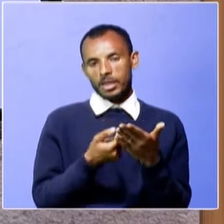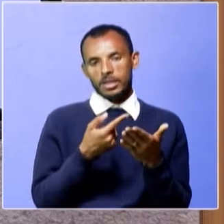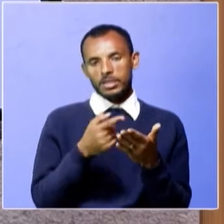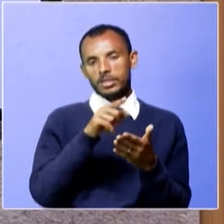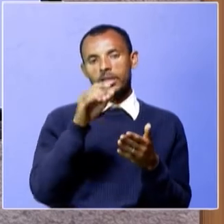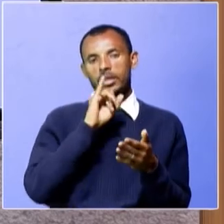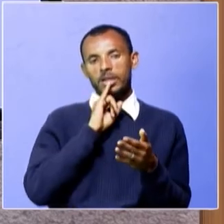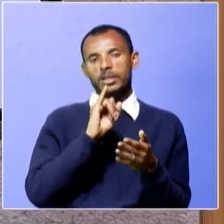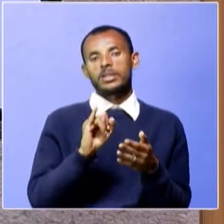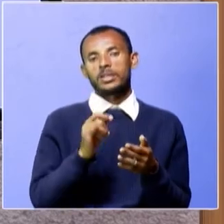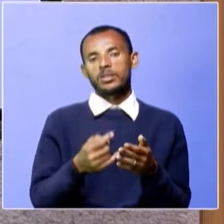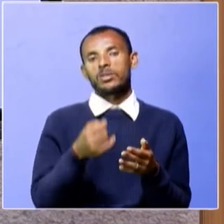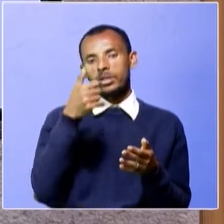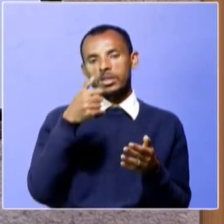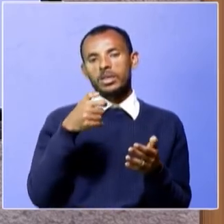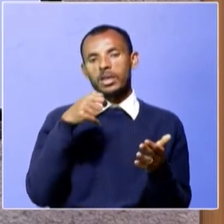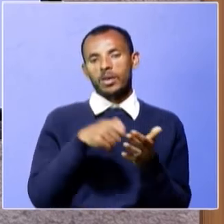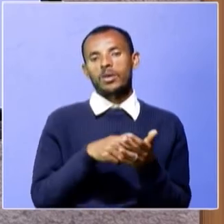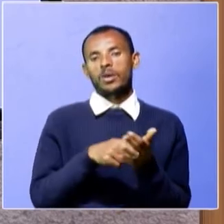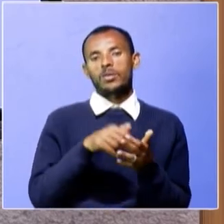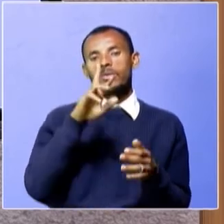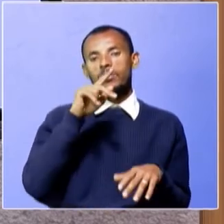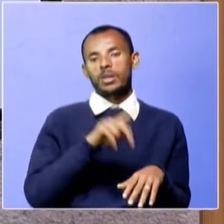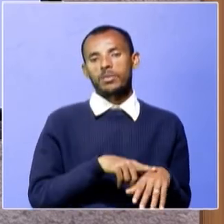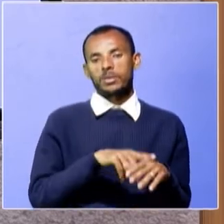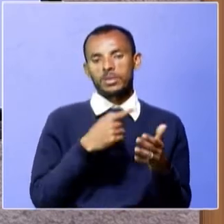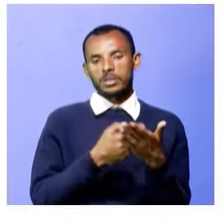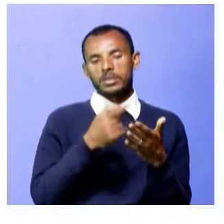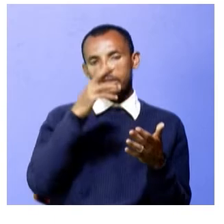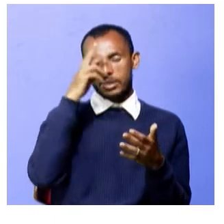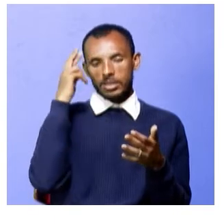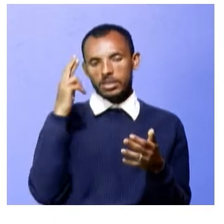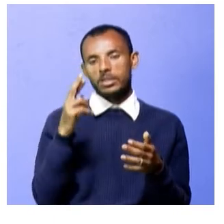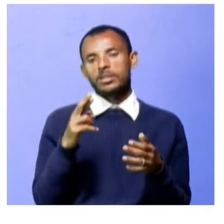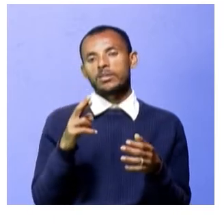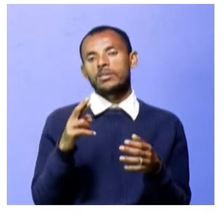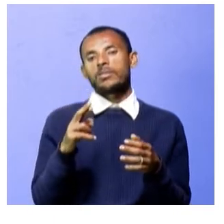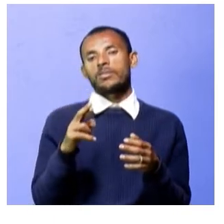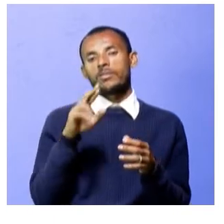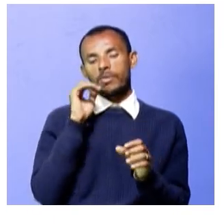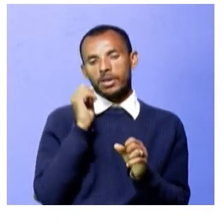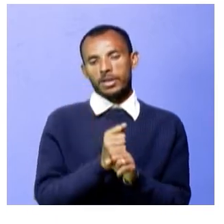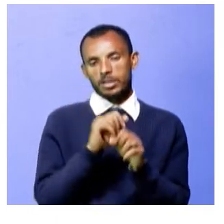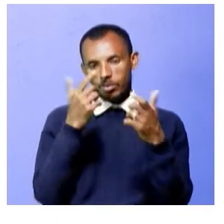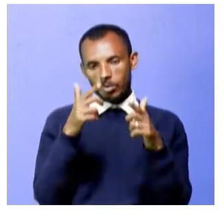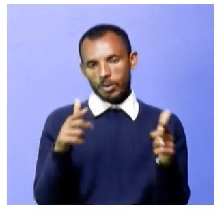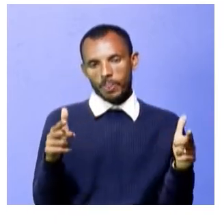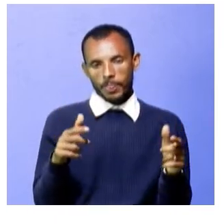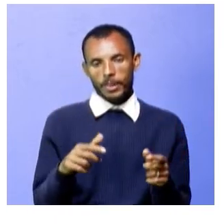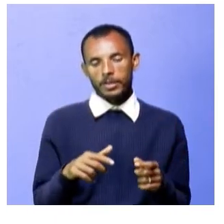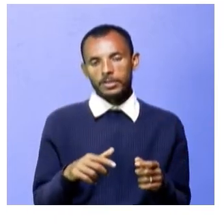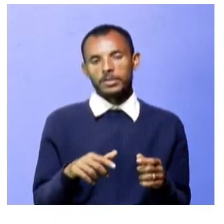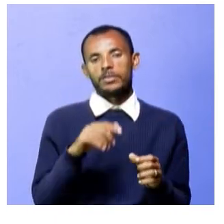there is tossing a coin twice. In this case, find the probability